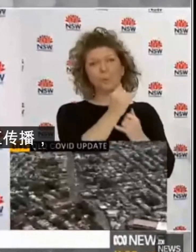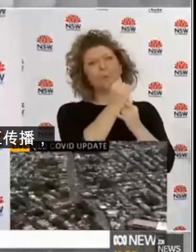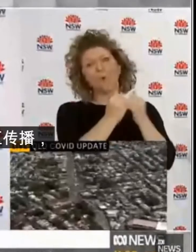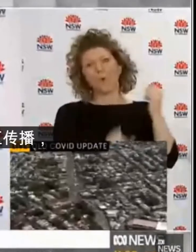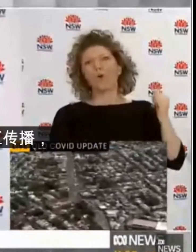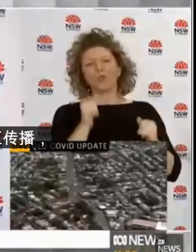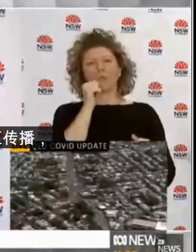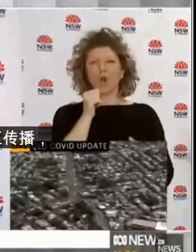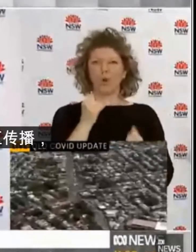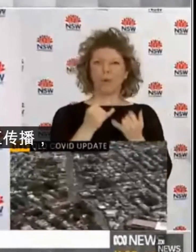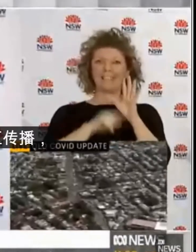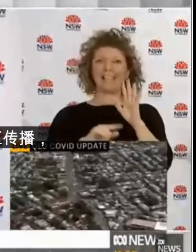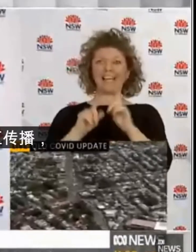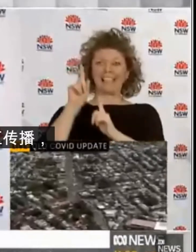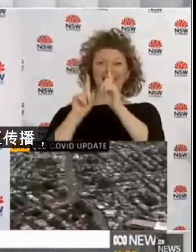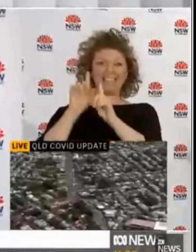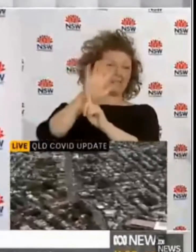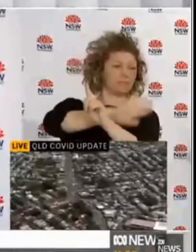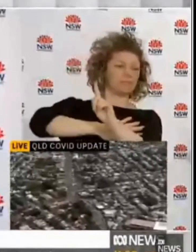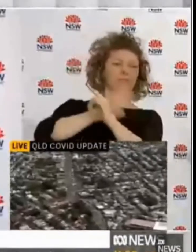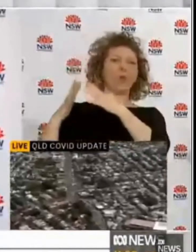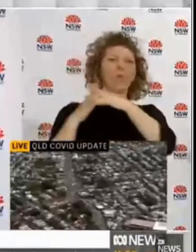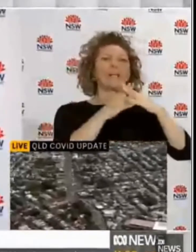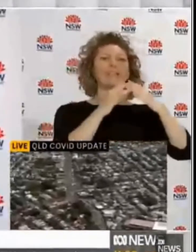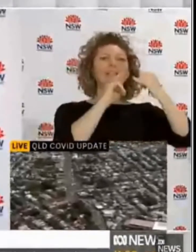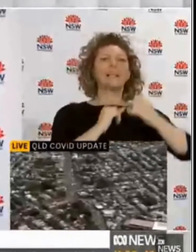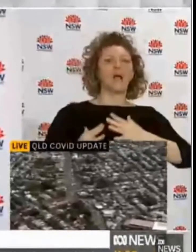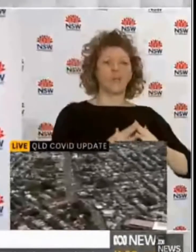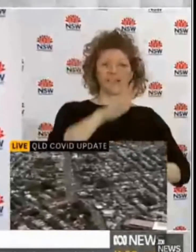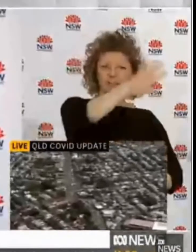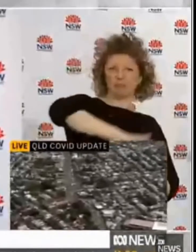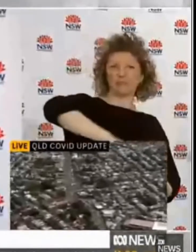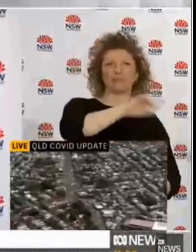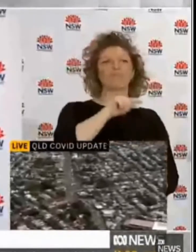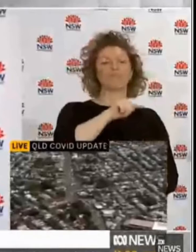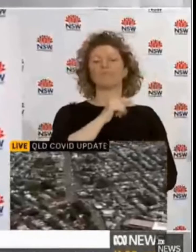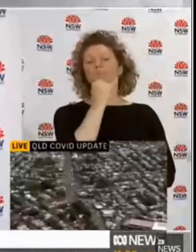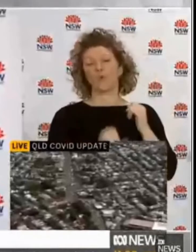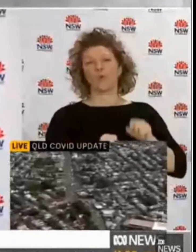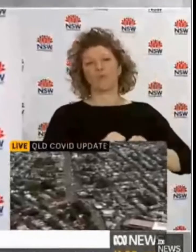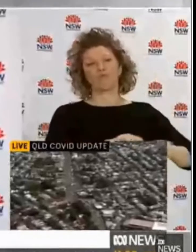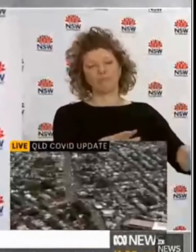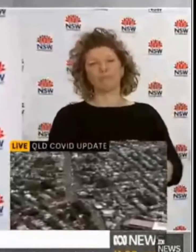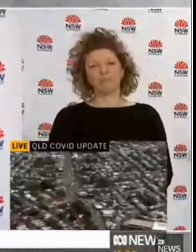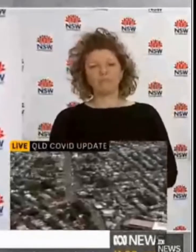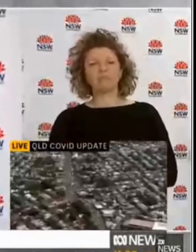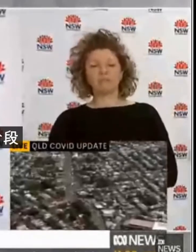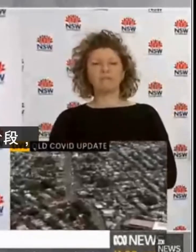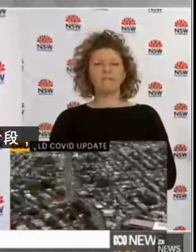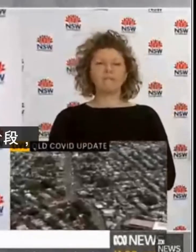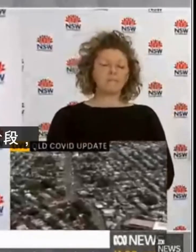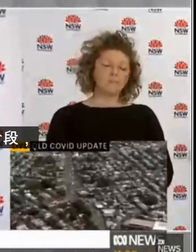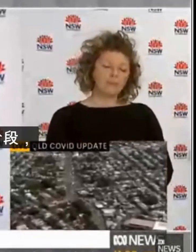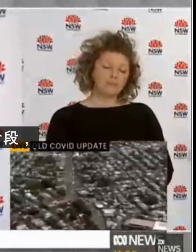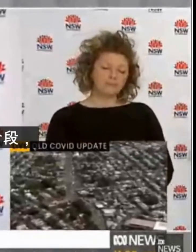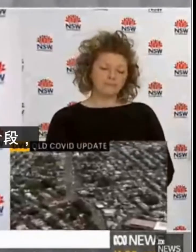Sydney and western Sydney area. I also want to emphasise along the way, particularly in the earlier stages